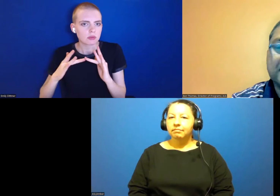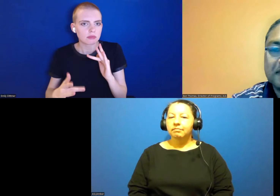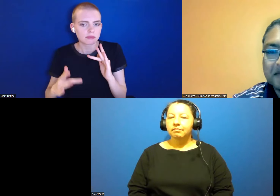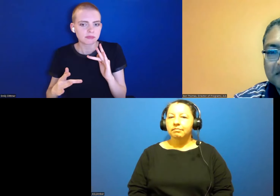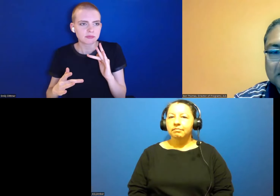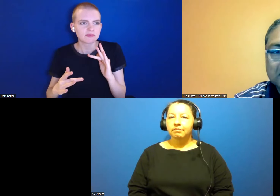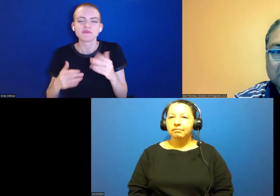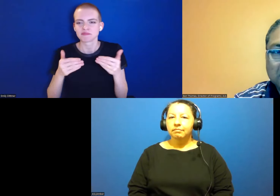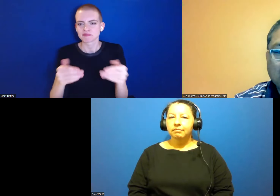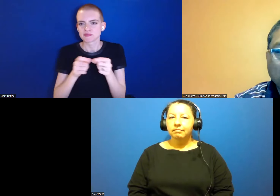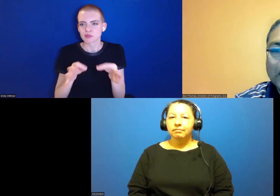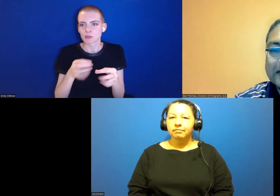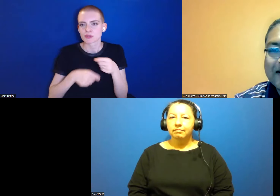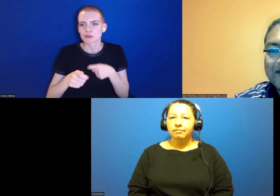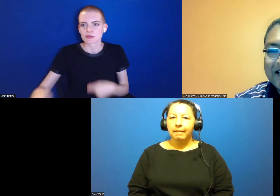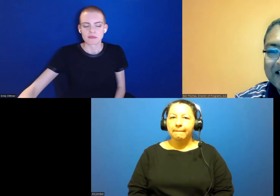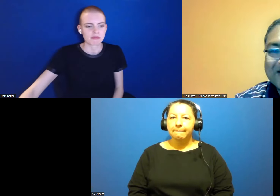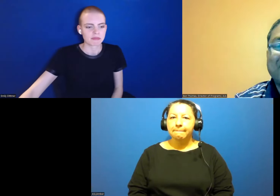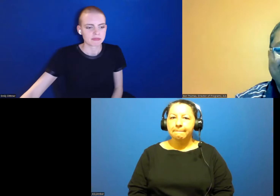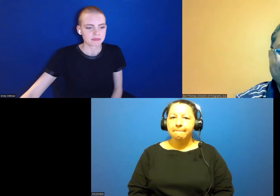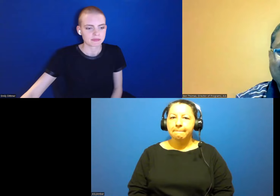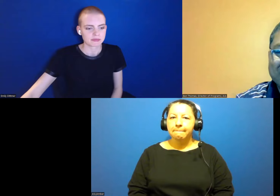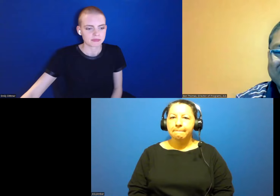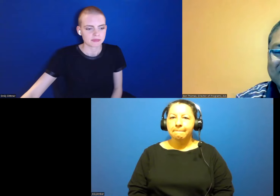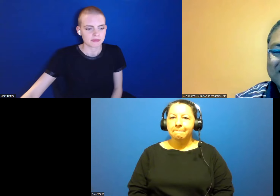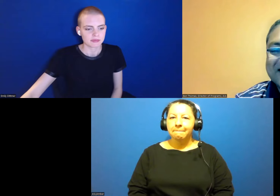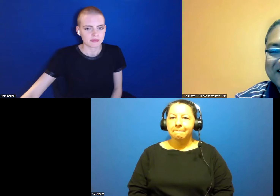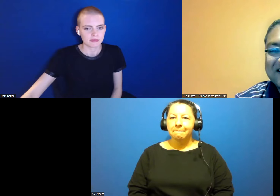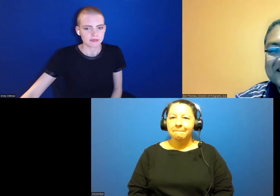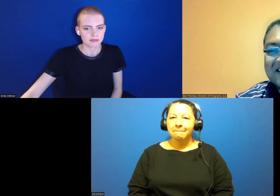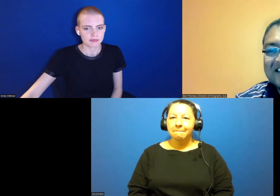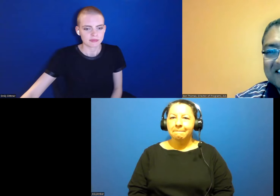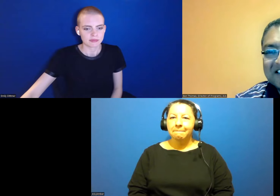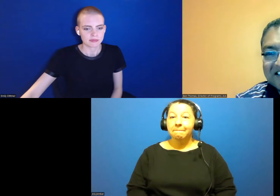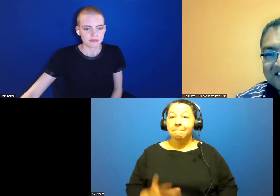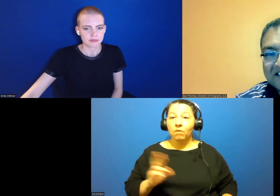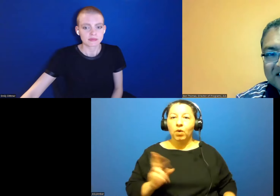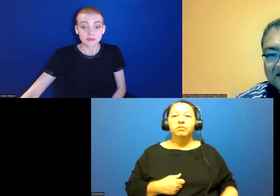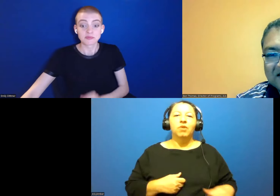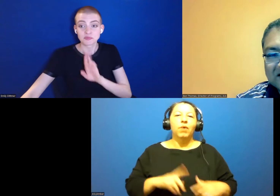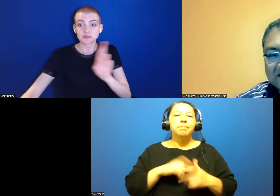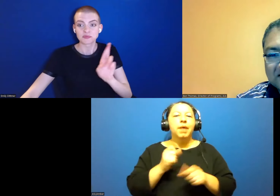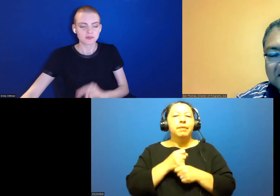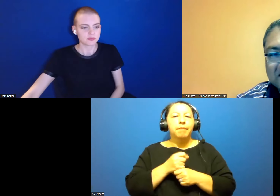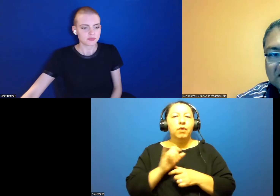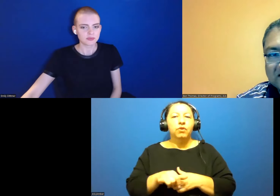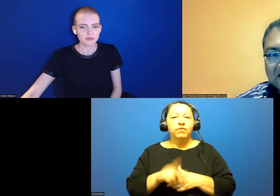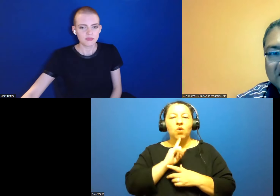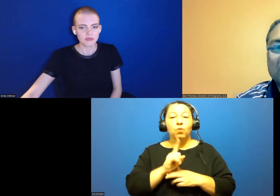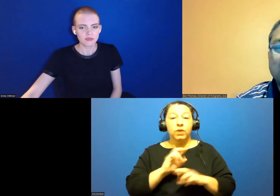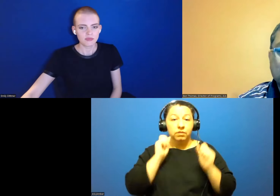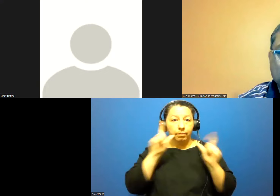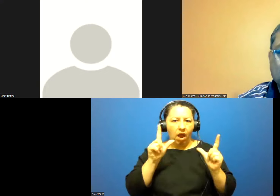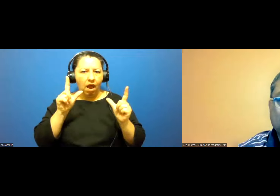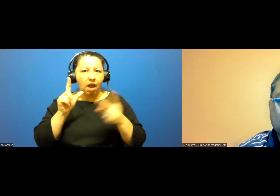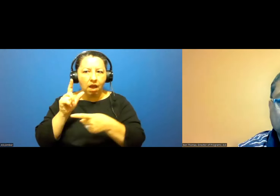Uh-oh. I think we lost. There's our time limit. But the makers of that are really surprised.